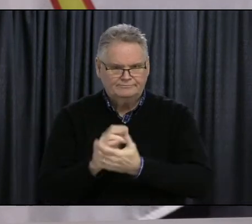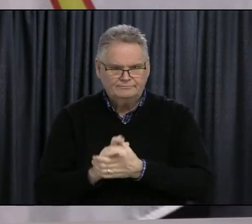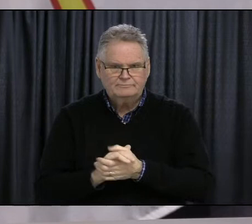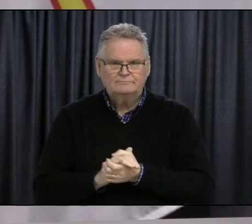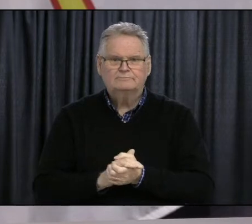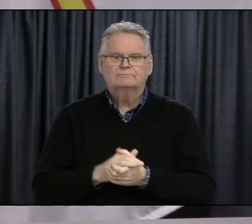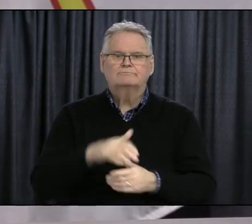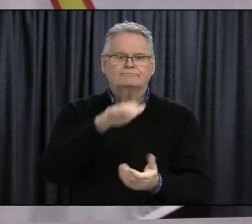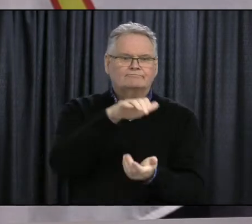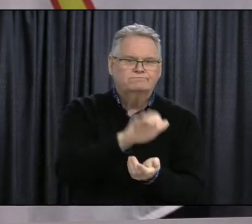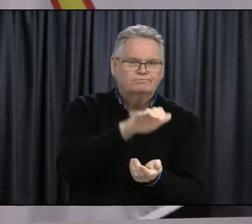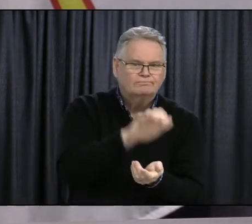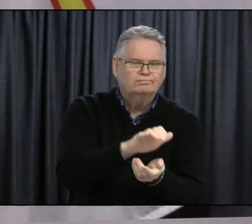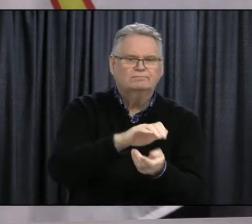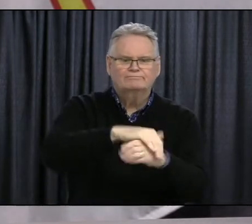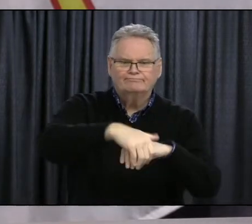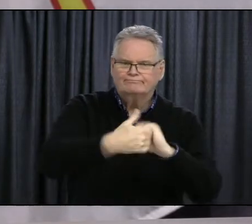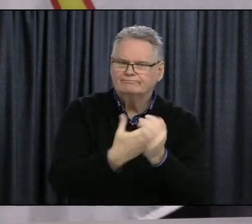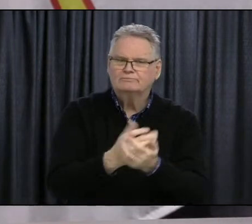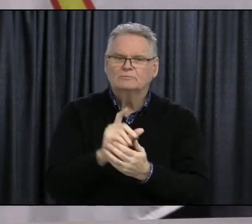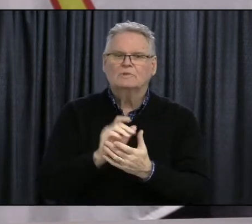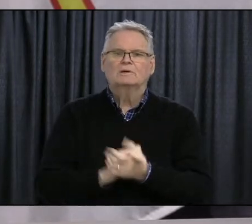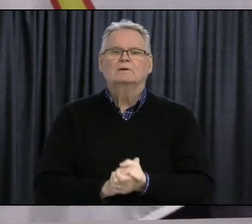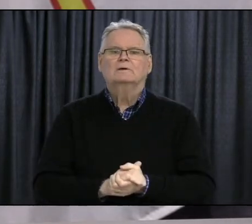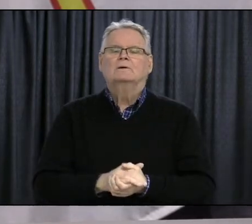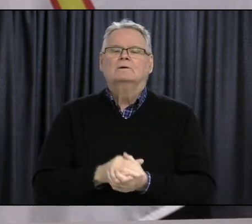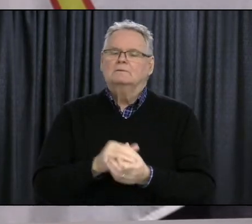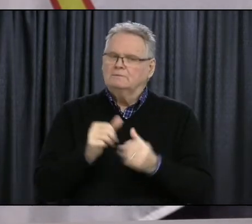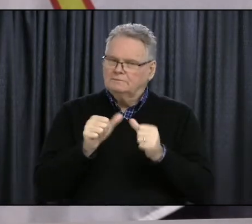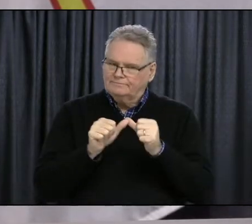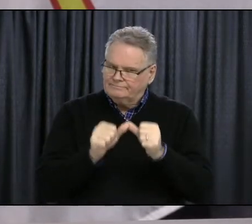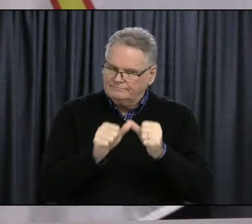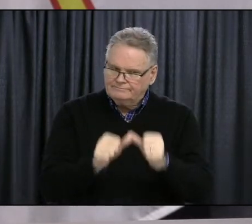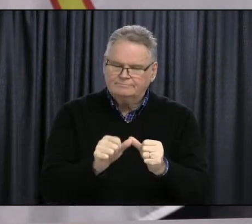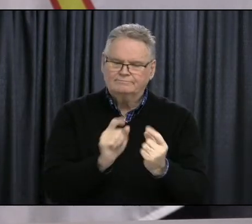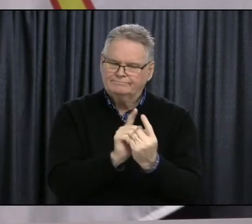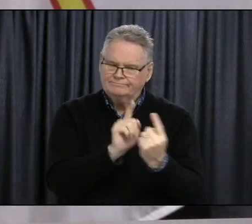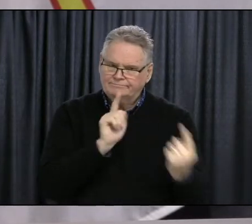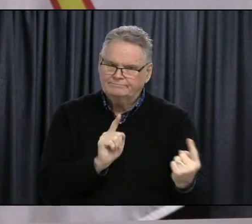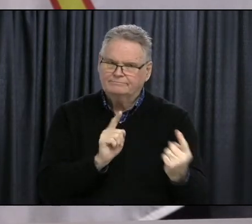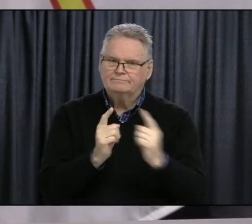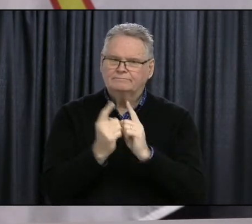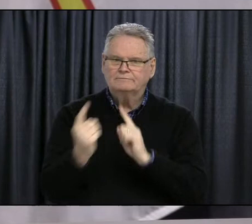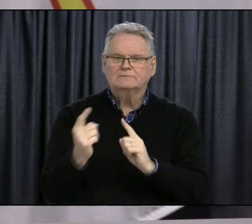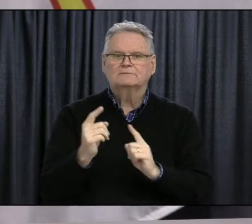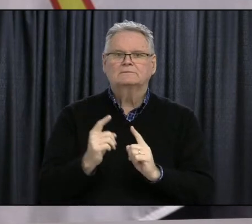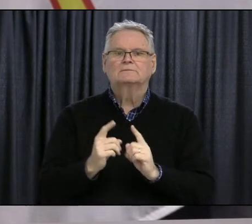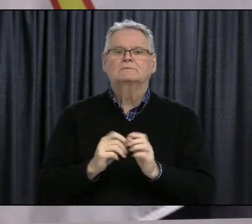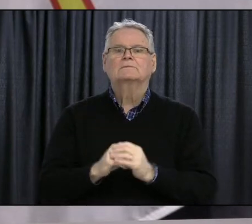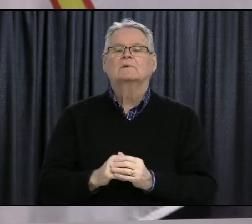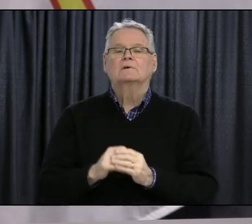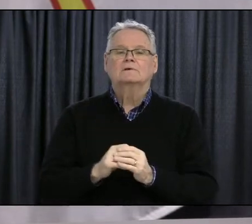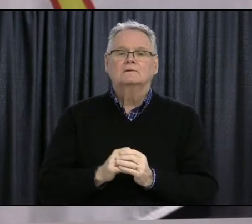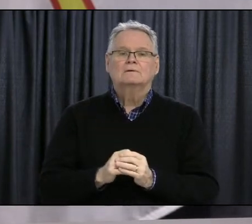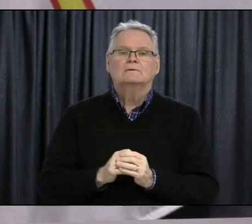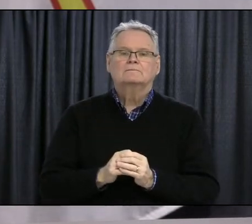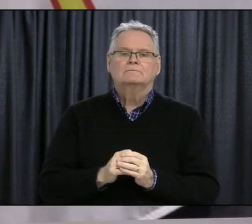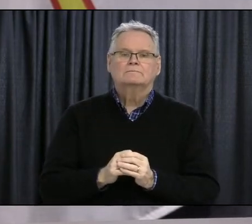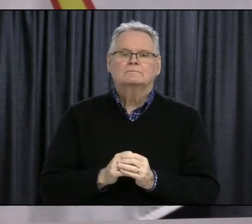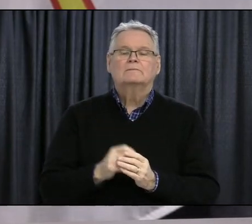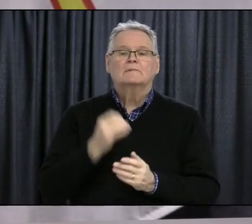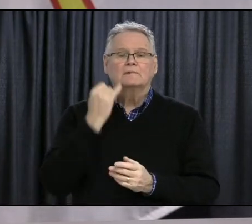spaces. Maintain physical distancing. Practice proper cough and sneeze etiquette, and if you are